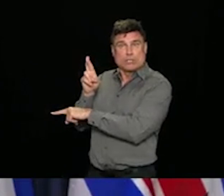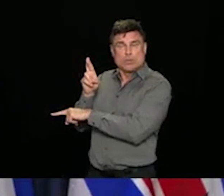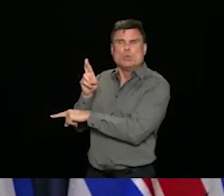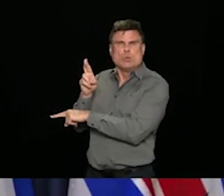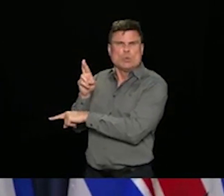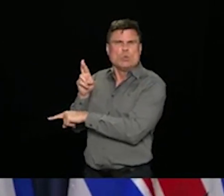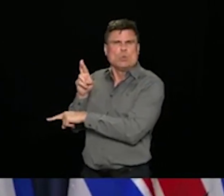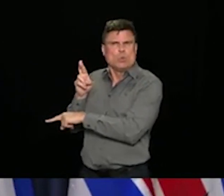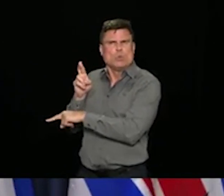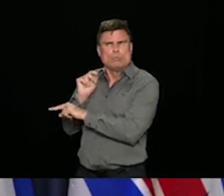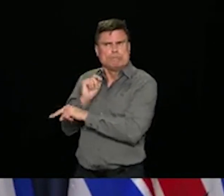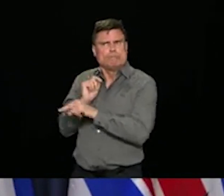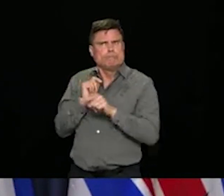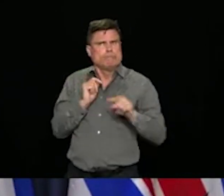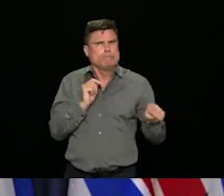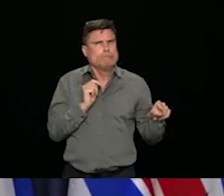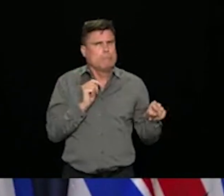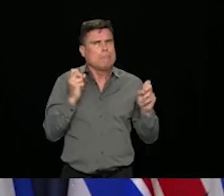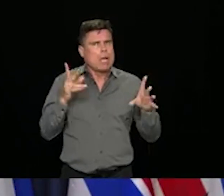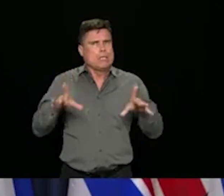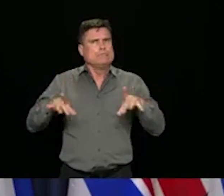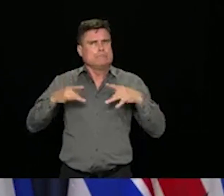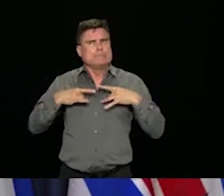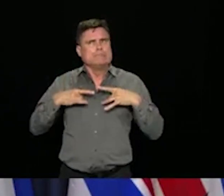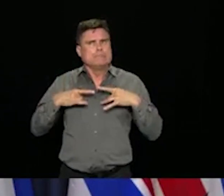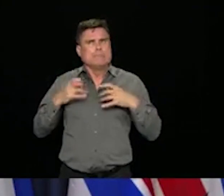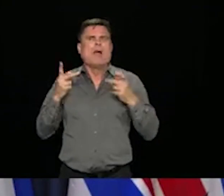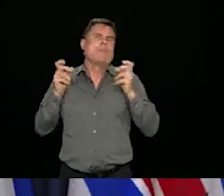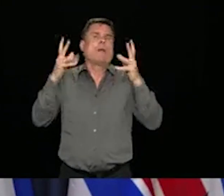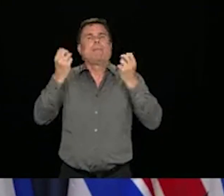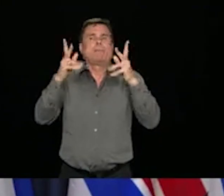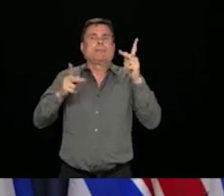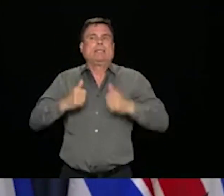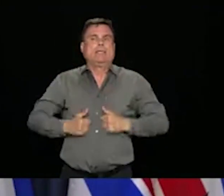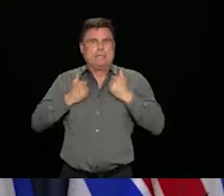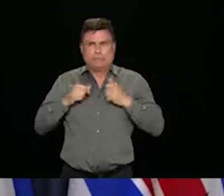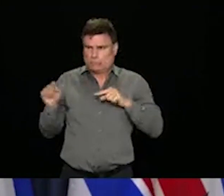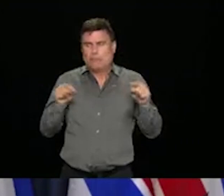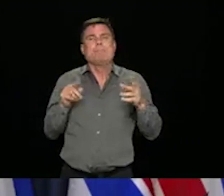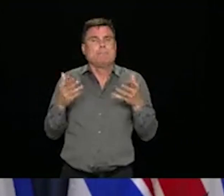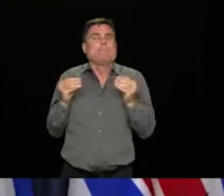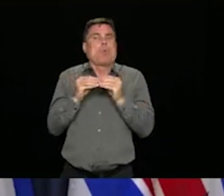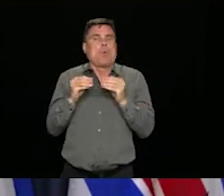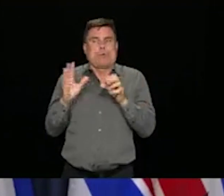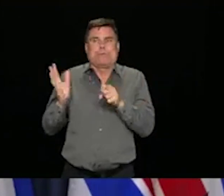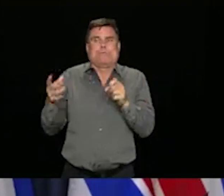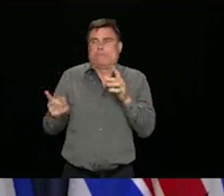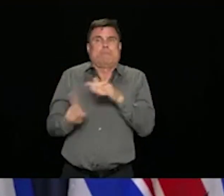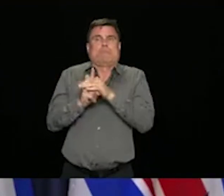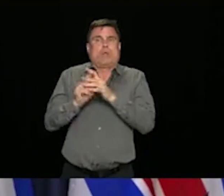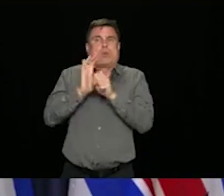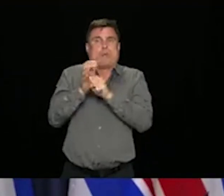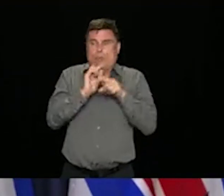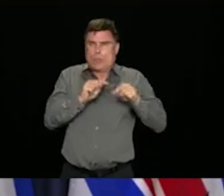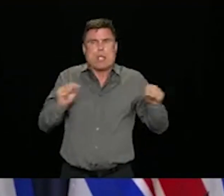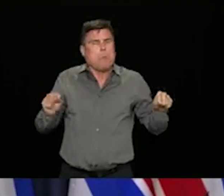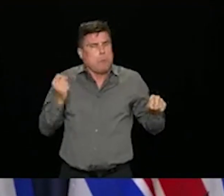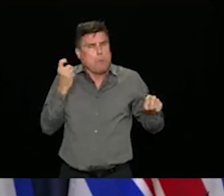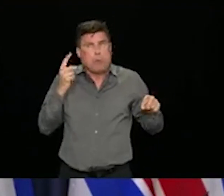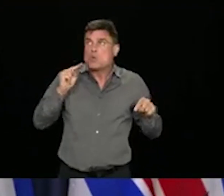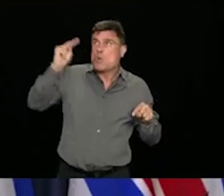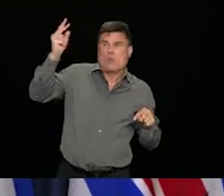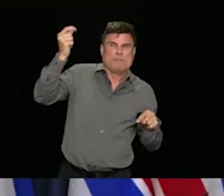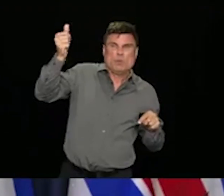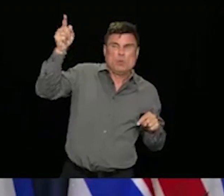That's a fact. But it continues to be an issue in every part of the province. And I think continuing this approach with Dr. Henry and Stephen